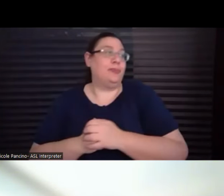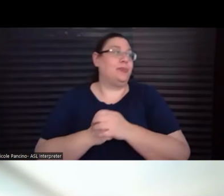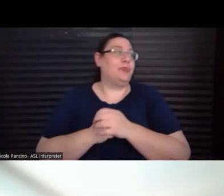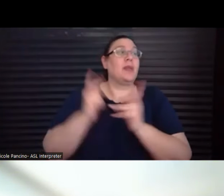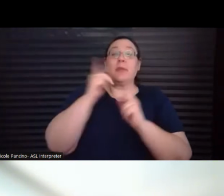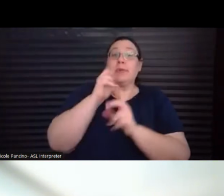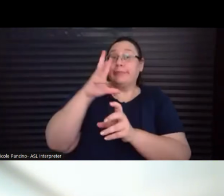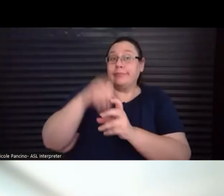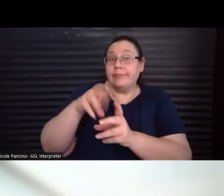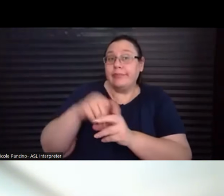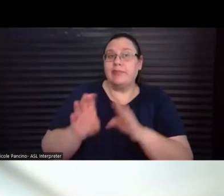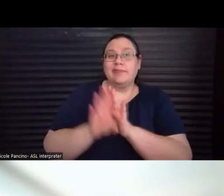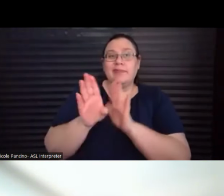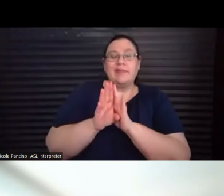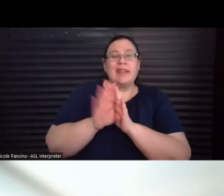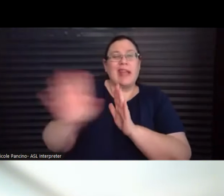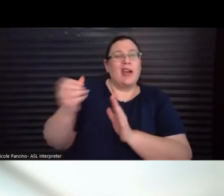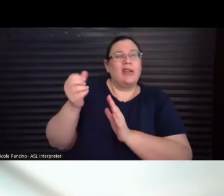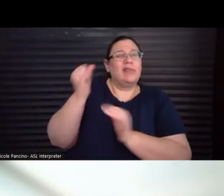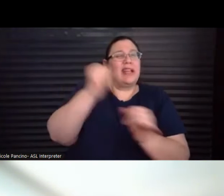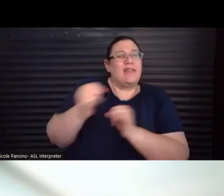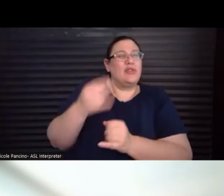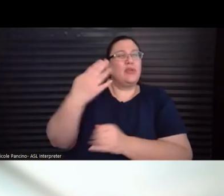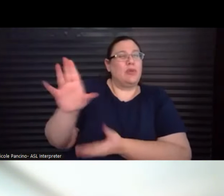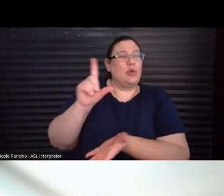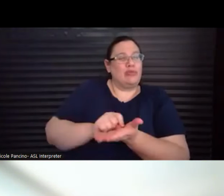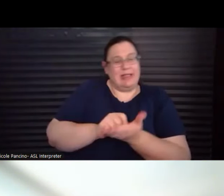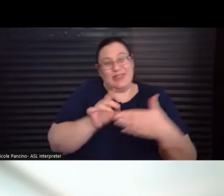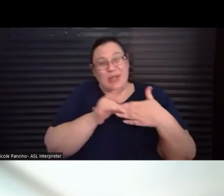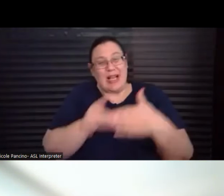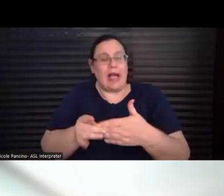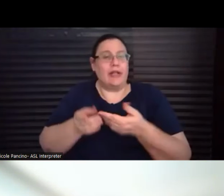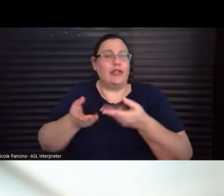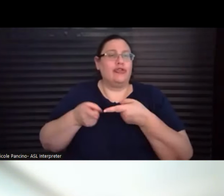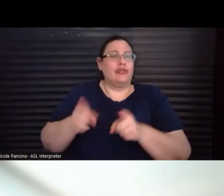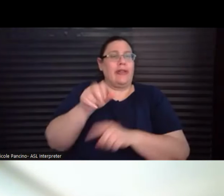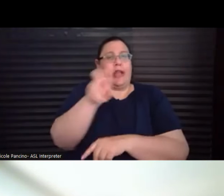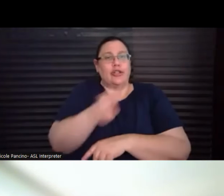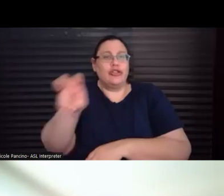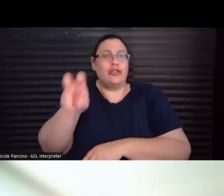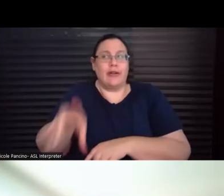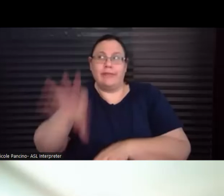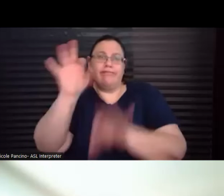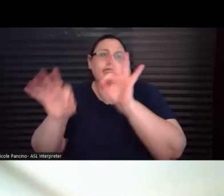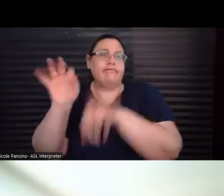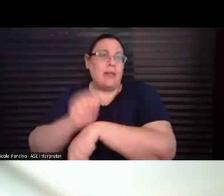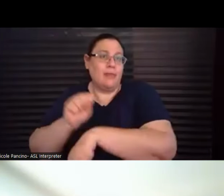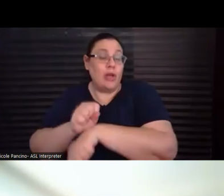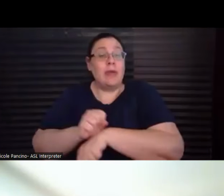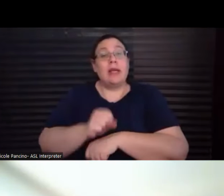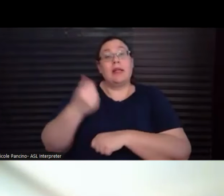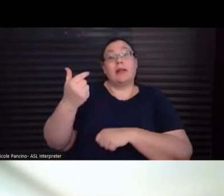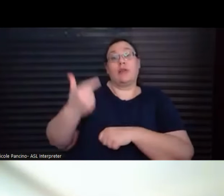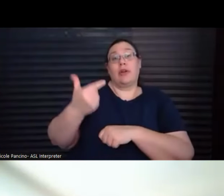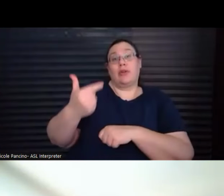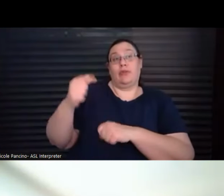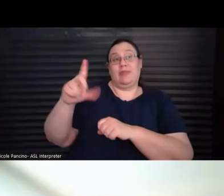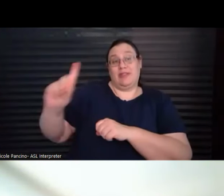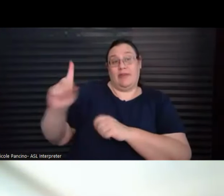created individual blueprints to guide them as they navigated their journey toward employment. So the Guided Group Discovery Program provided